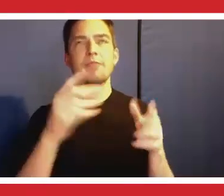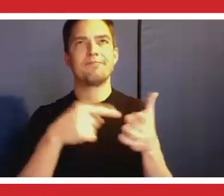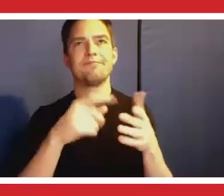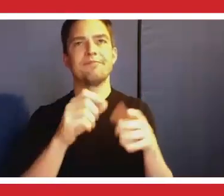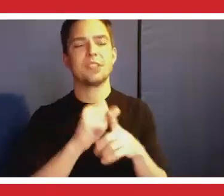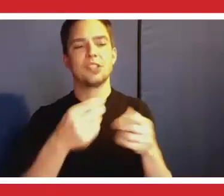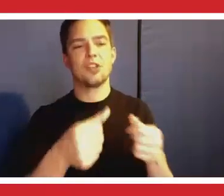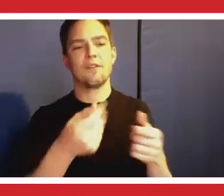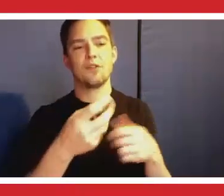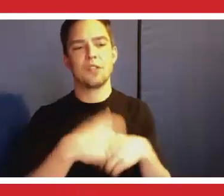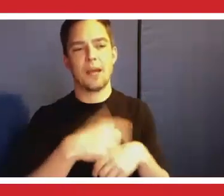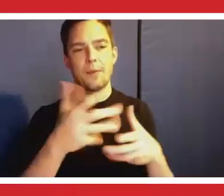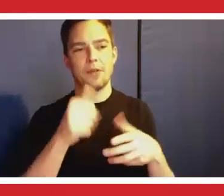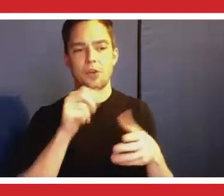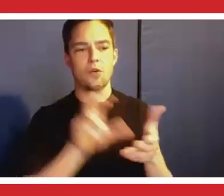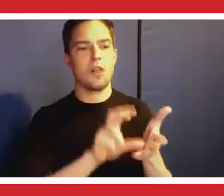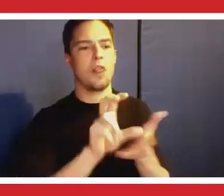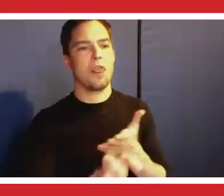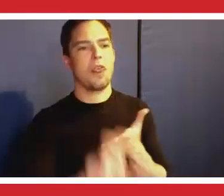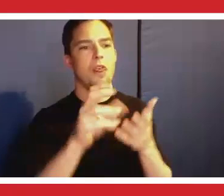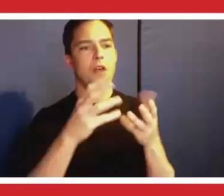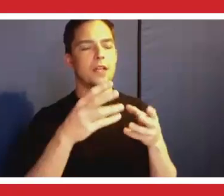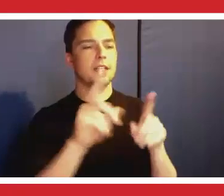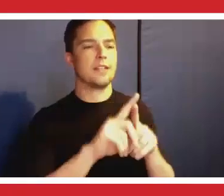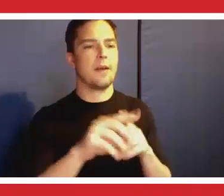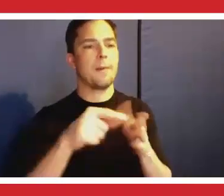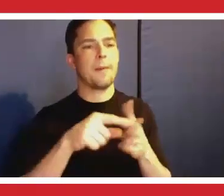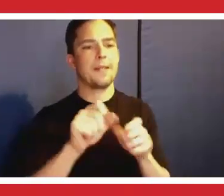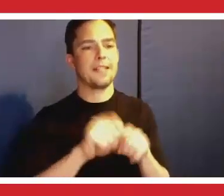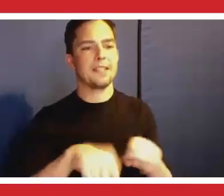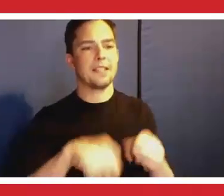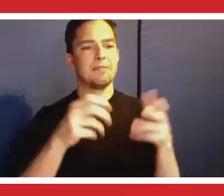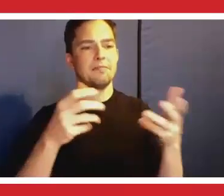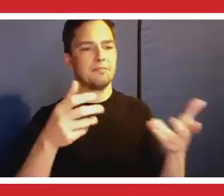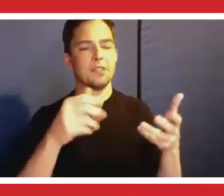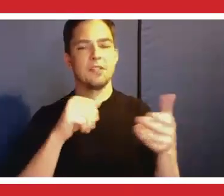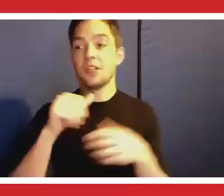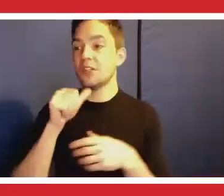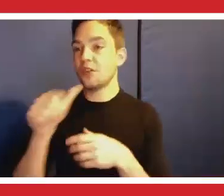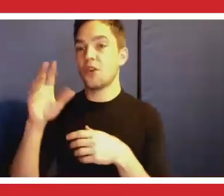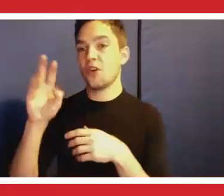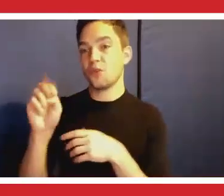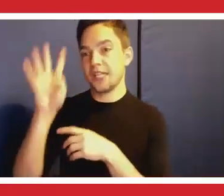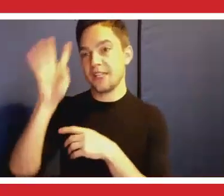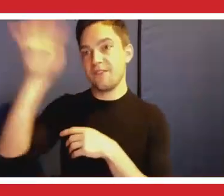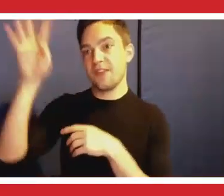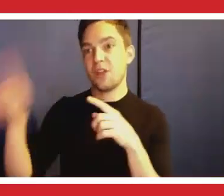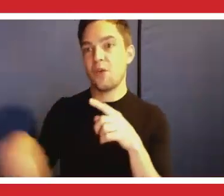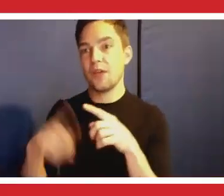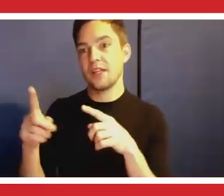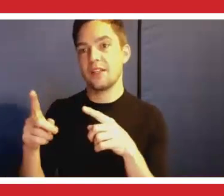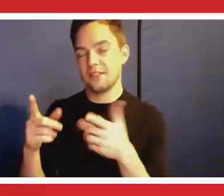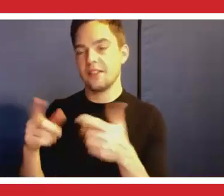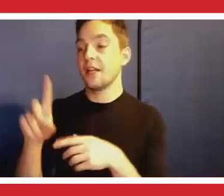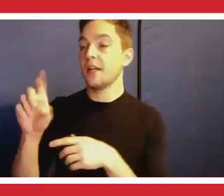and invest millions on building a payment system. Do not reinvent the wheel, collaborate, Yes. not compete. Delphina,